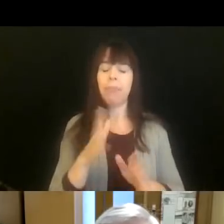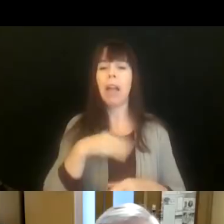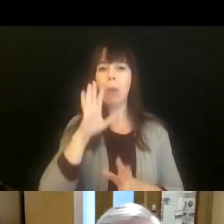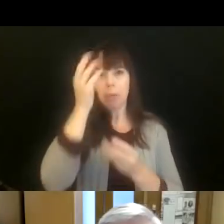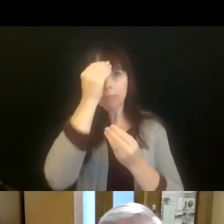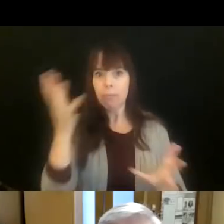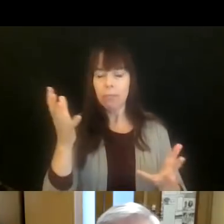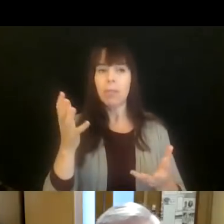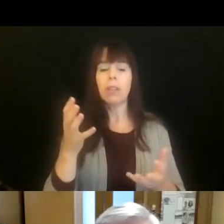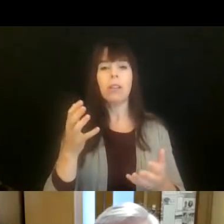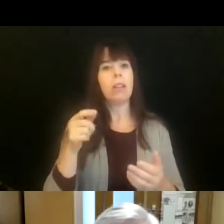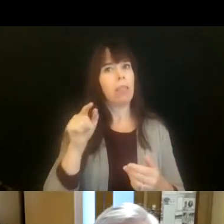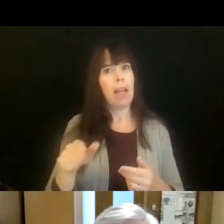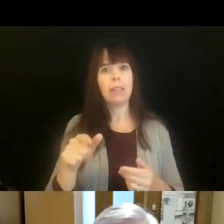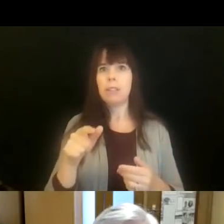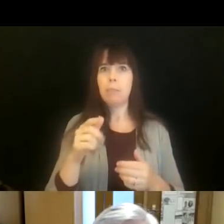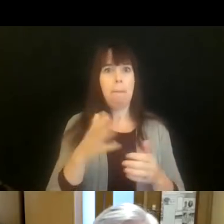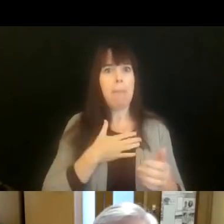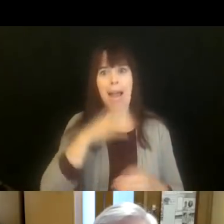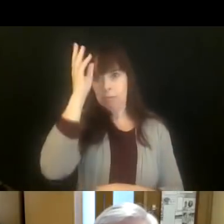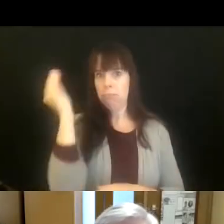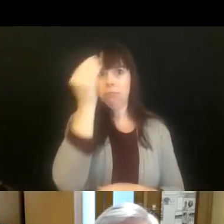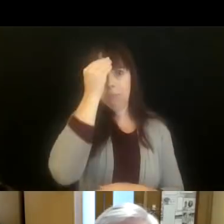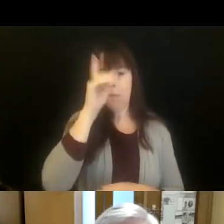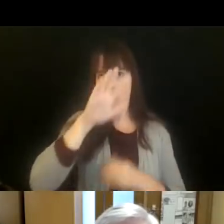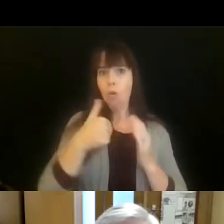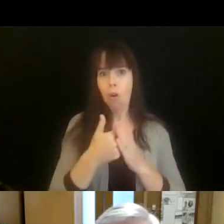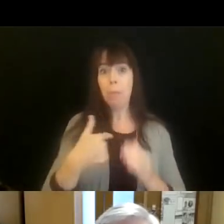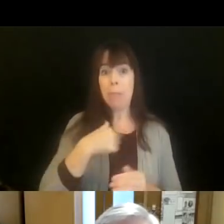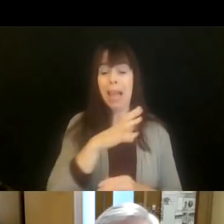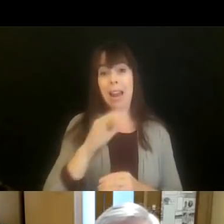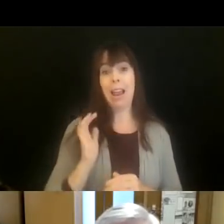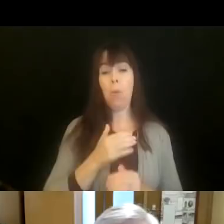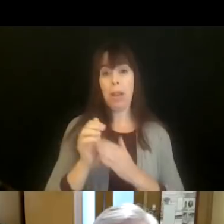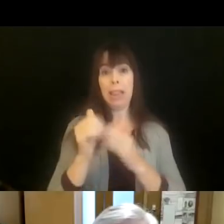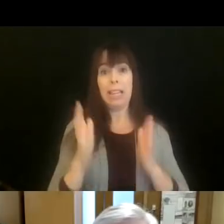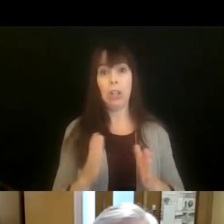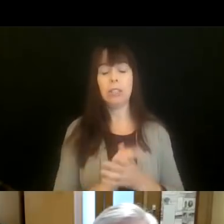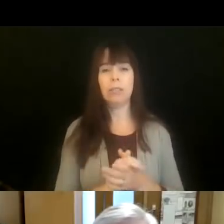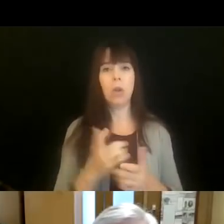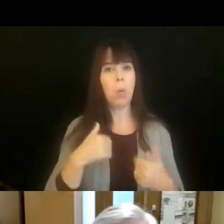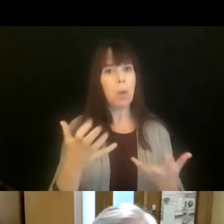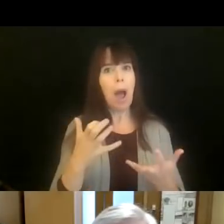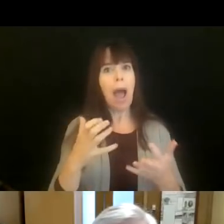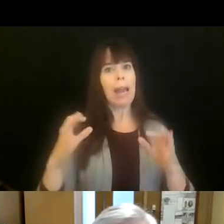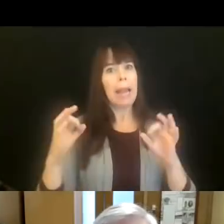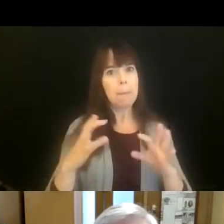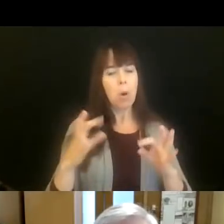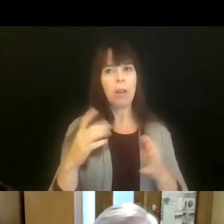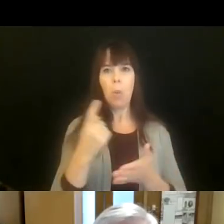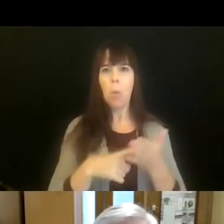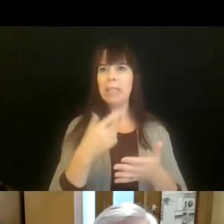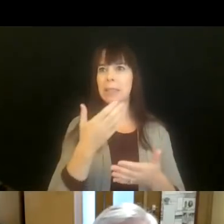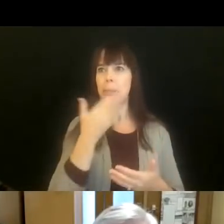you that this is top of mind for me and for our leaders. We're actively seeking input as to what would make the